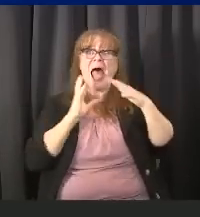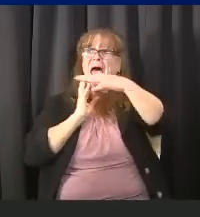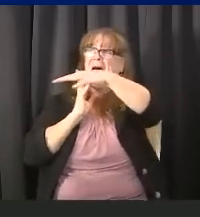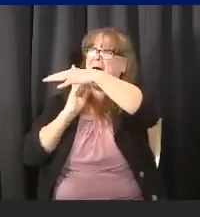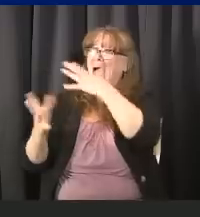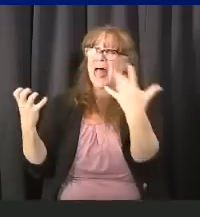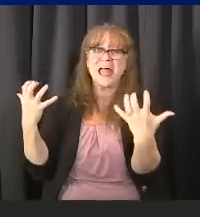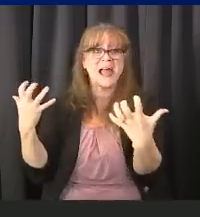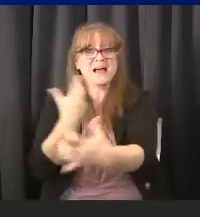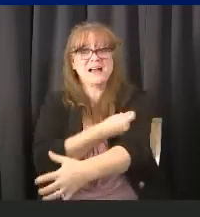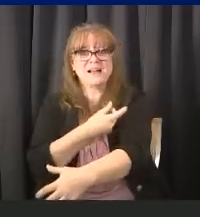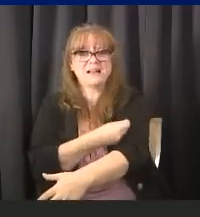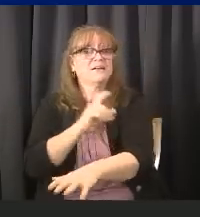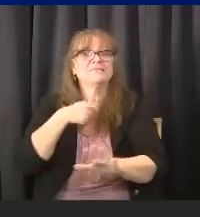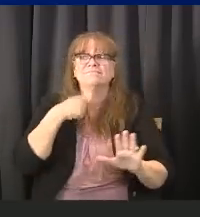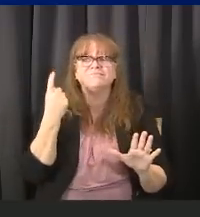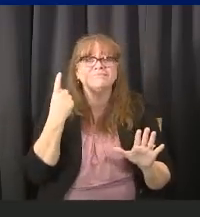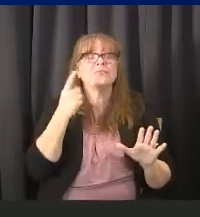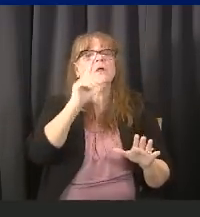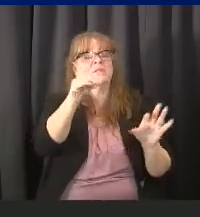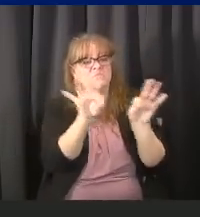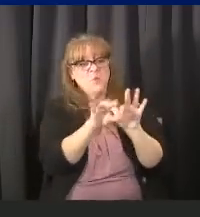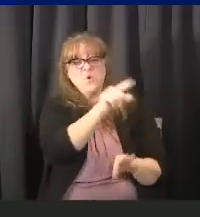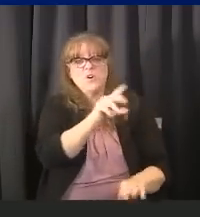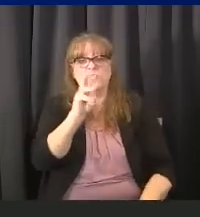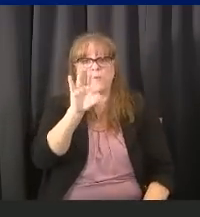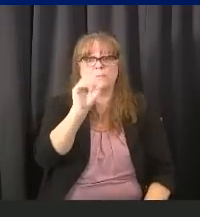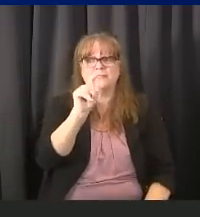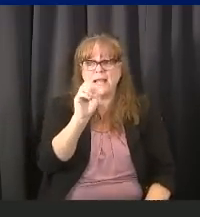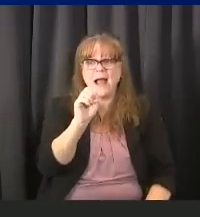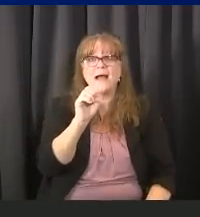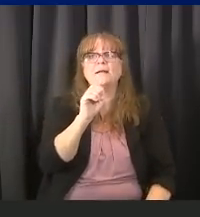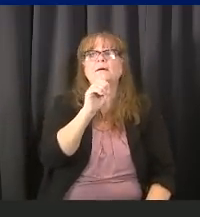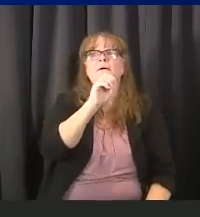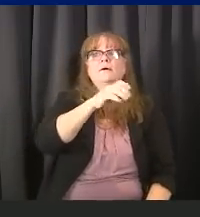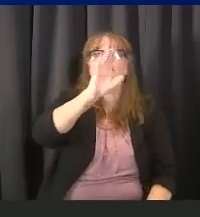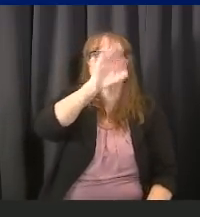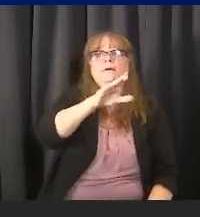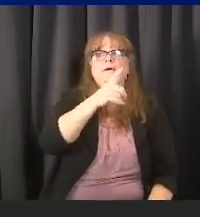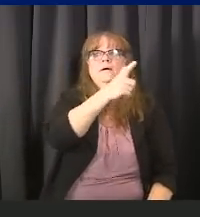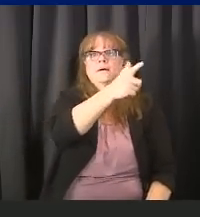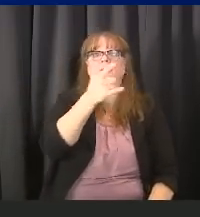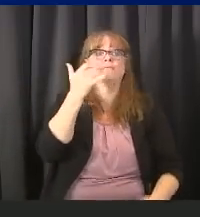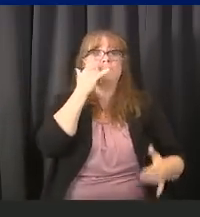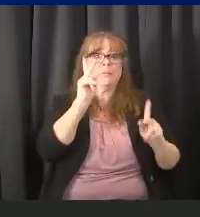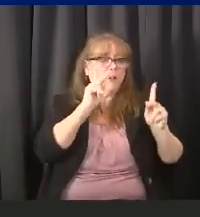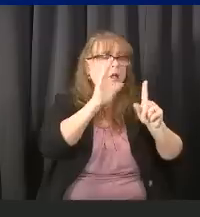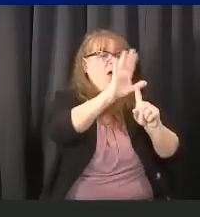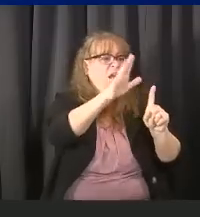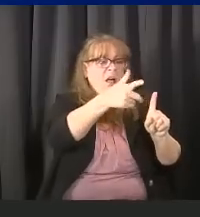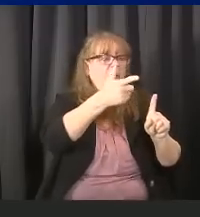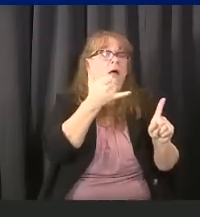getting overwhelmed with the number of calls, and quite frankly, we don't have the capacity to handle